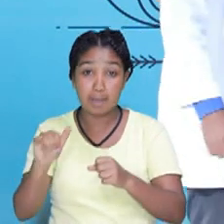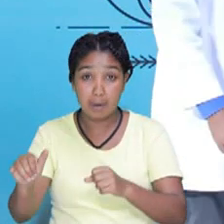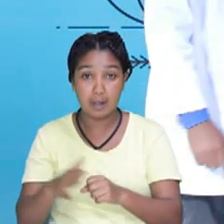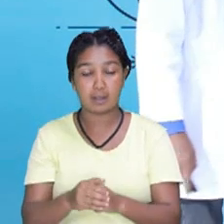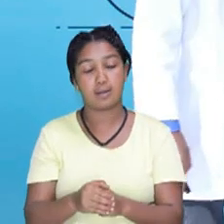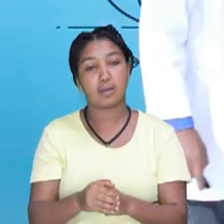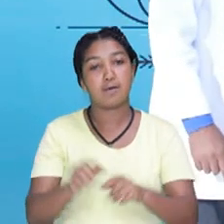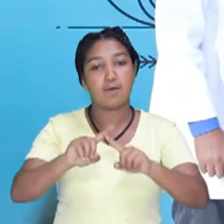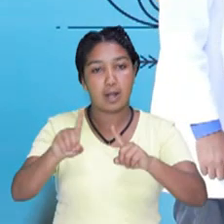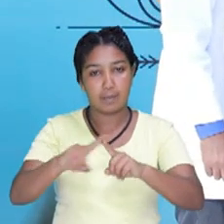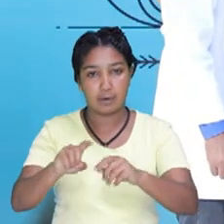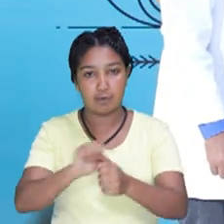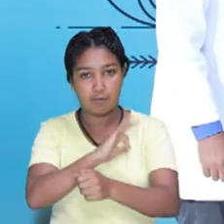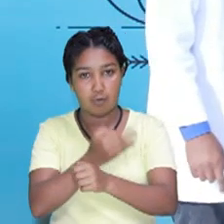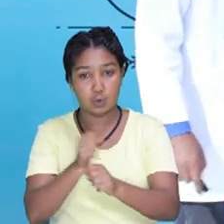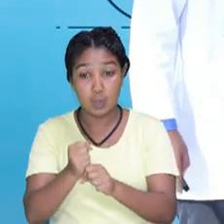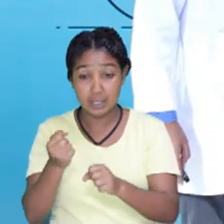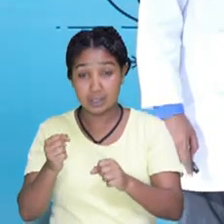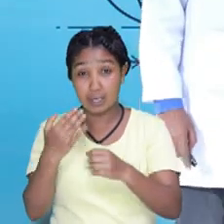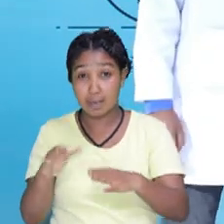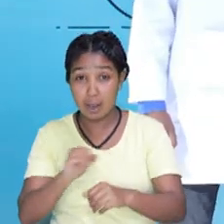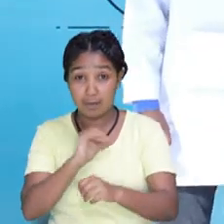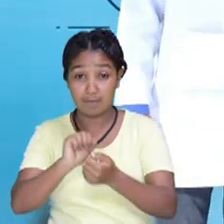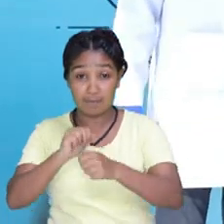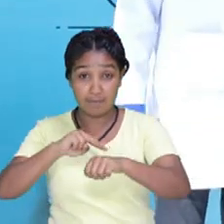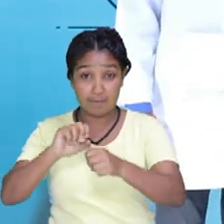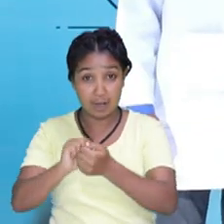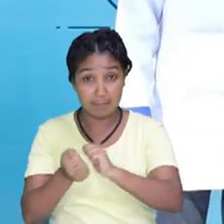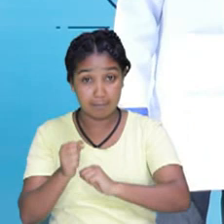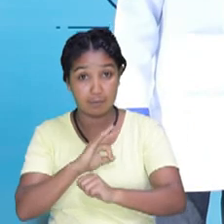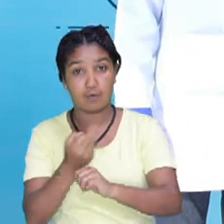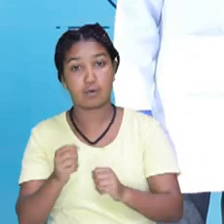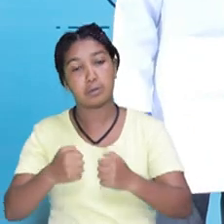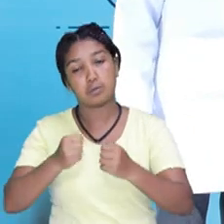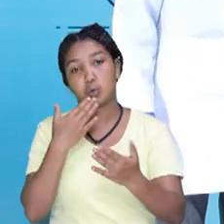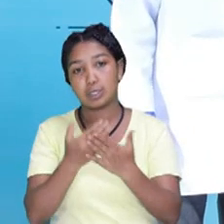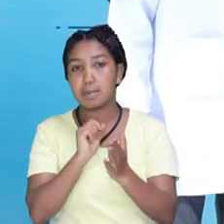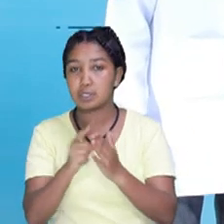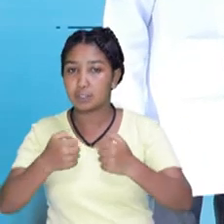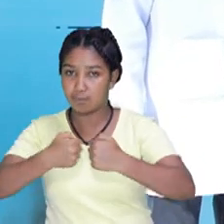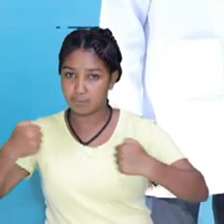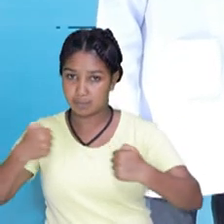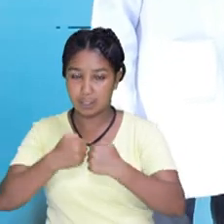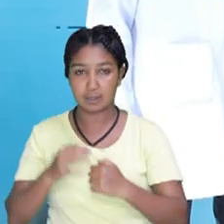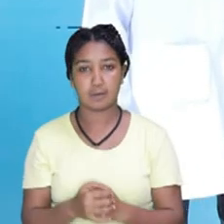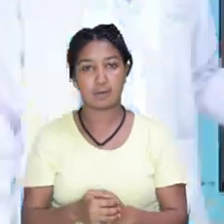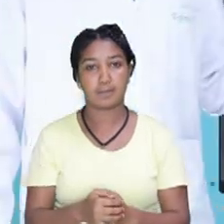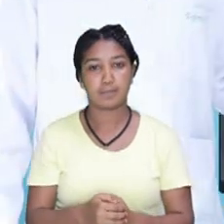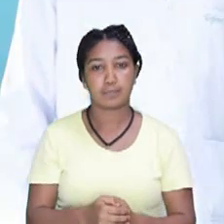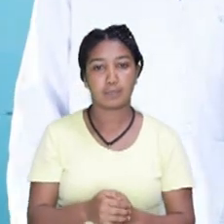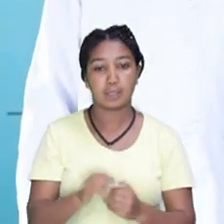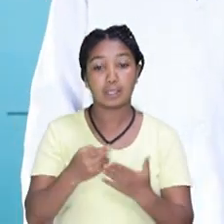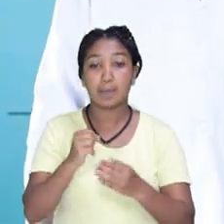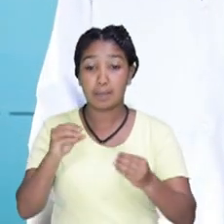by variable force. So work done by variable force is work done by the spring. A good example of variable force is spring.